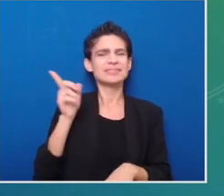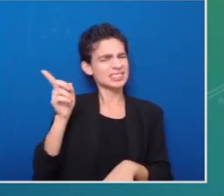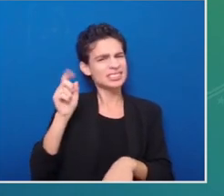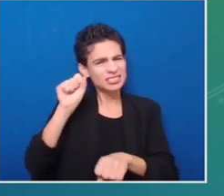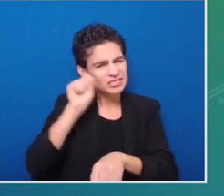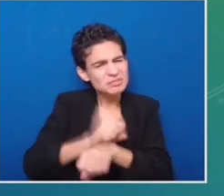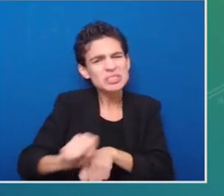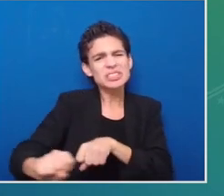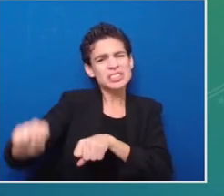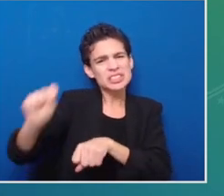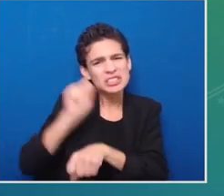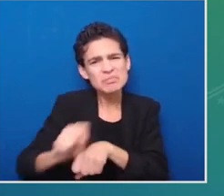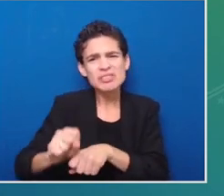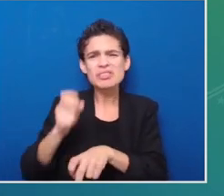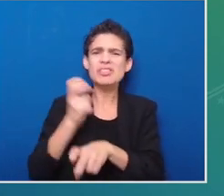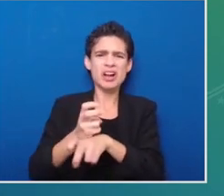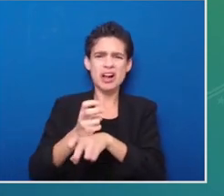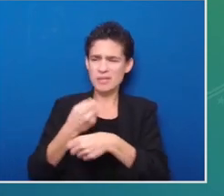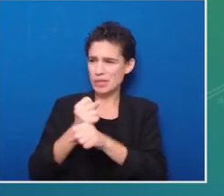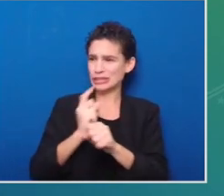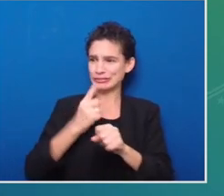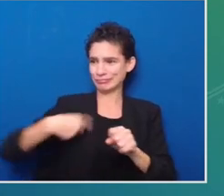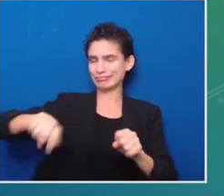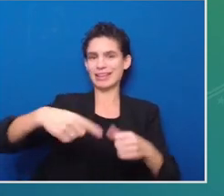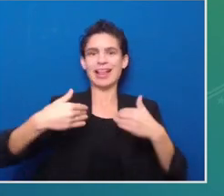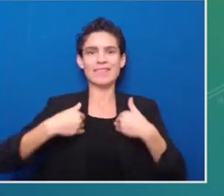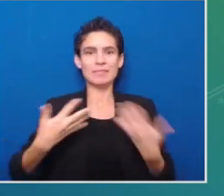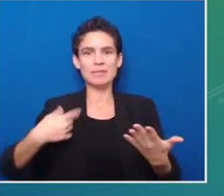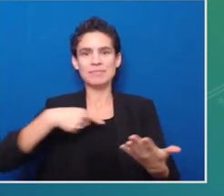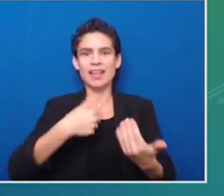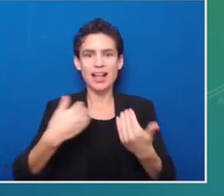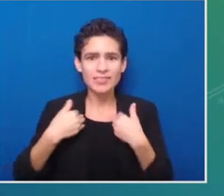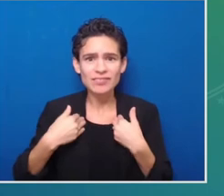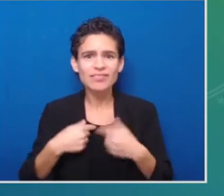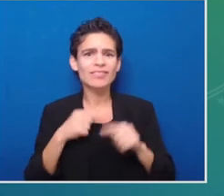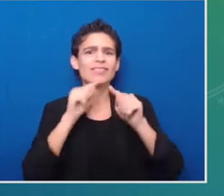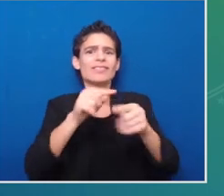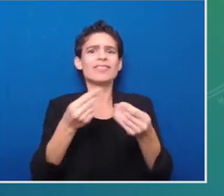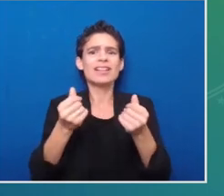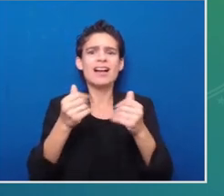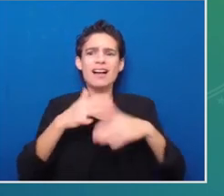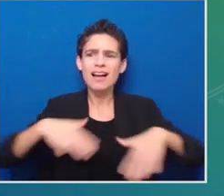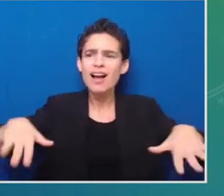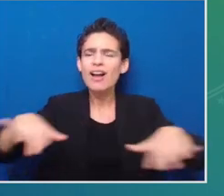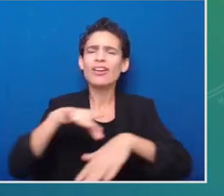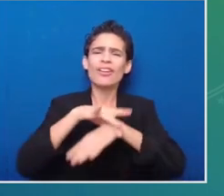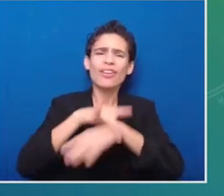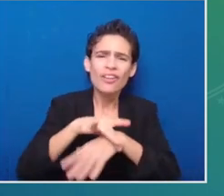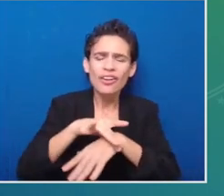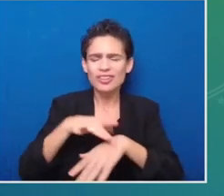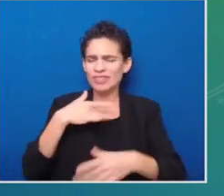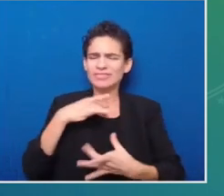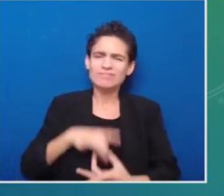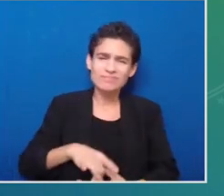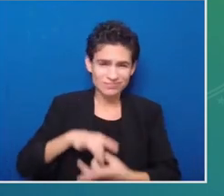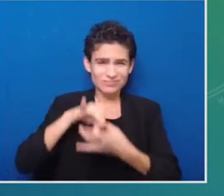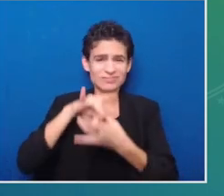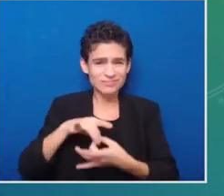on the beach, and time with my grandparents in the cornfield at Laguna, taught me to respect the earth and to value